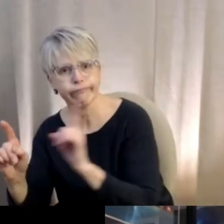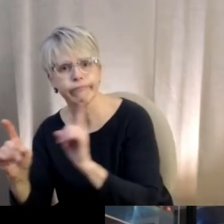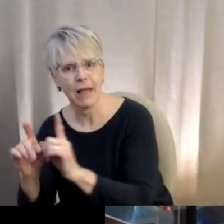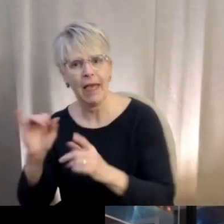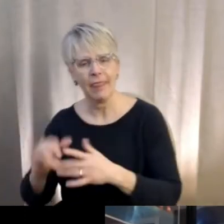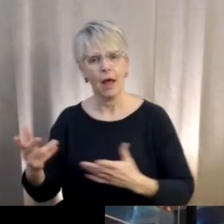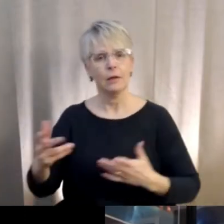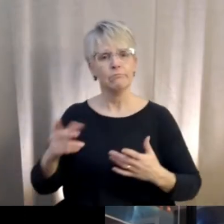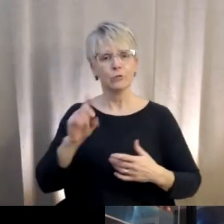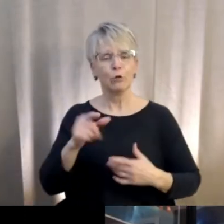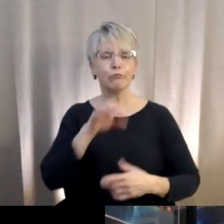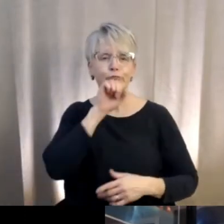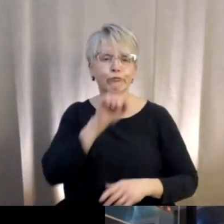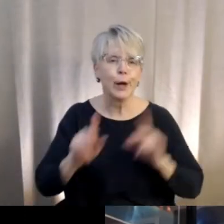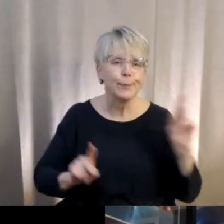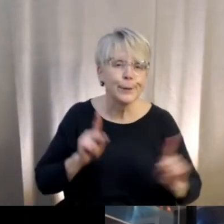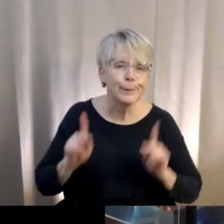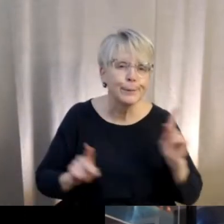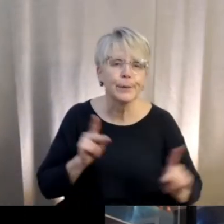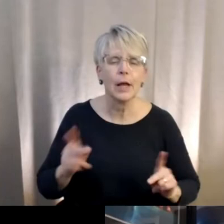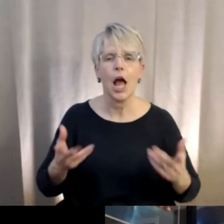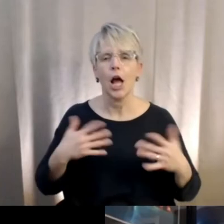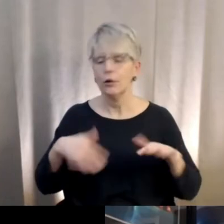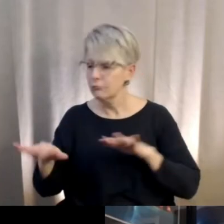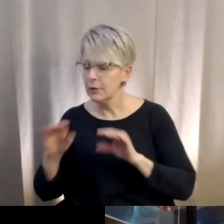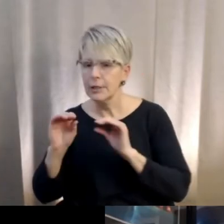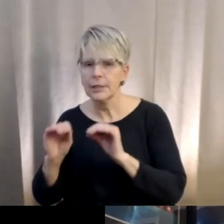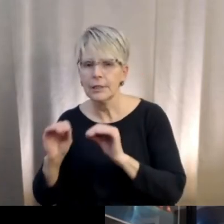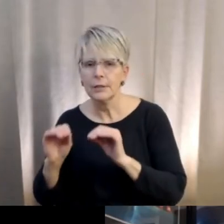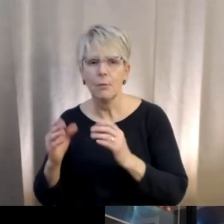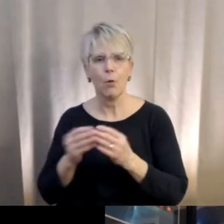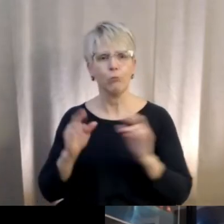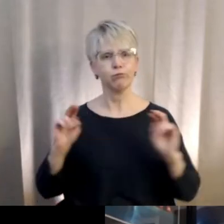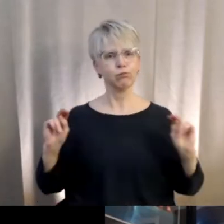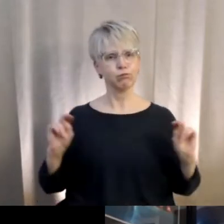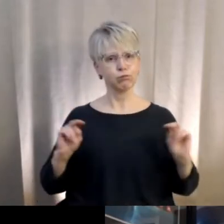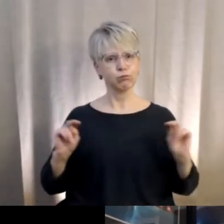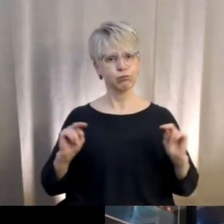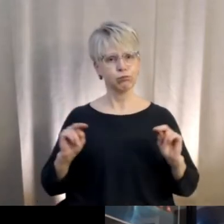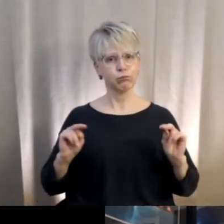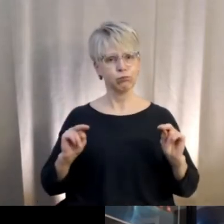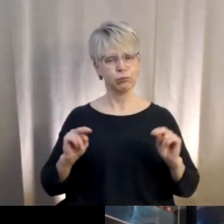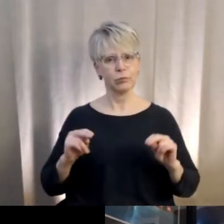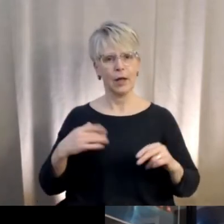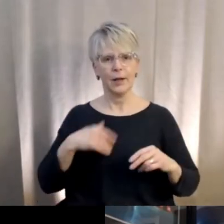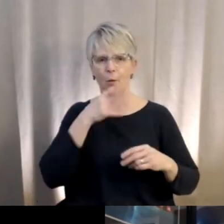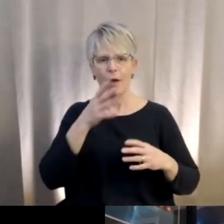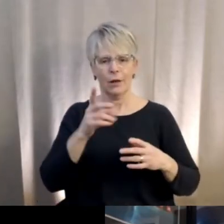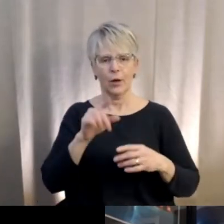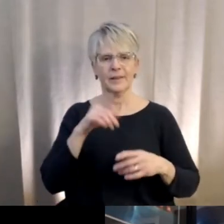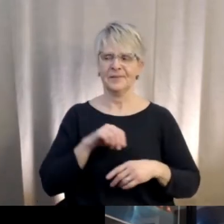dog loves people and I need to teach them to like kind of be a bit more neutral. I don't want dogs who are standoffish with